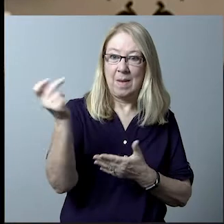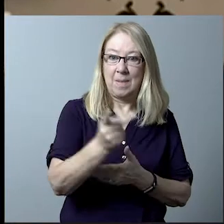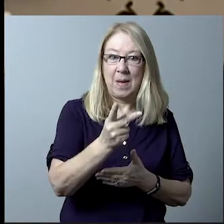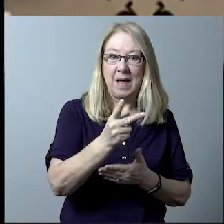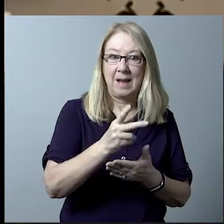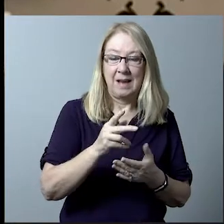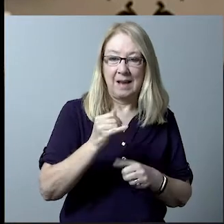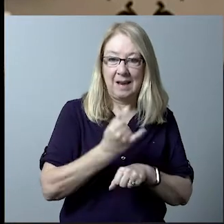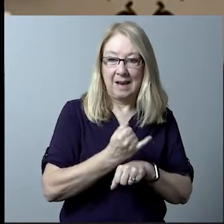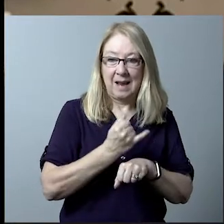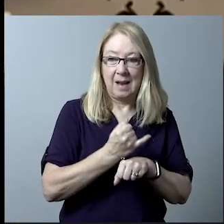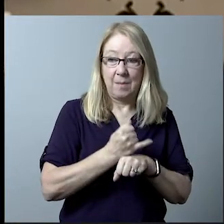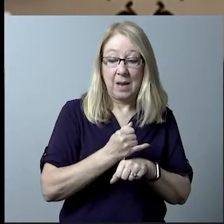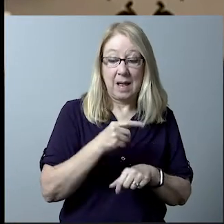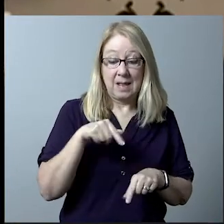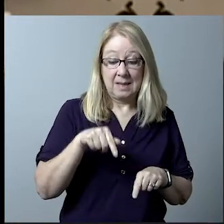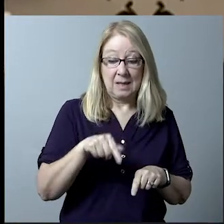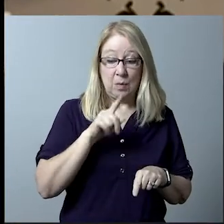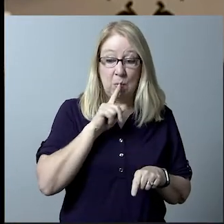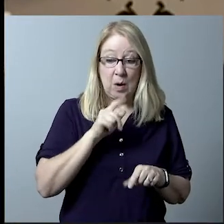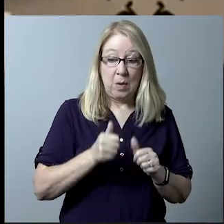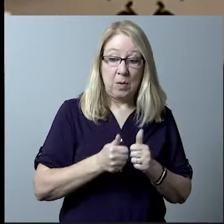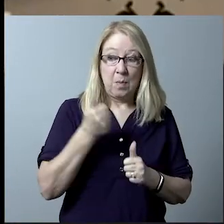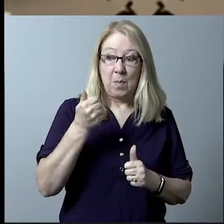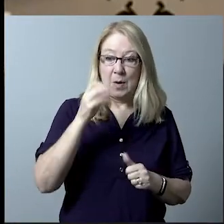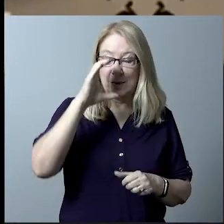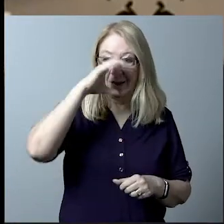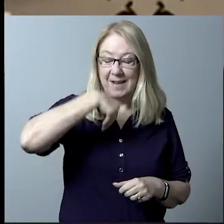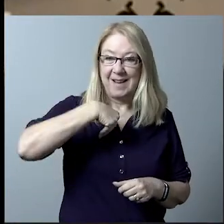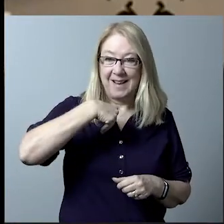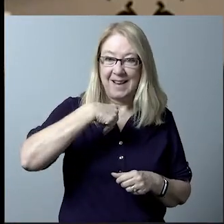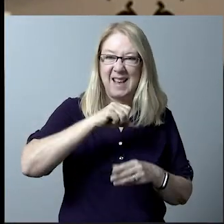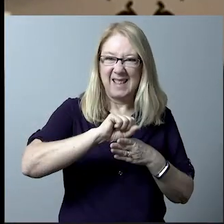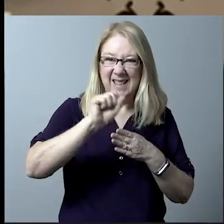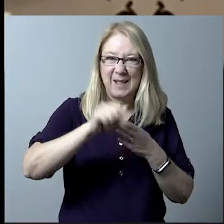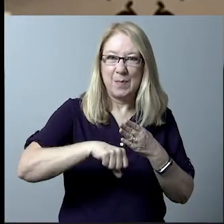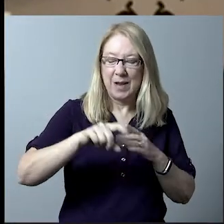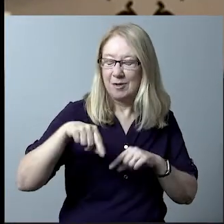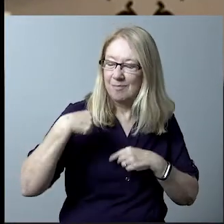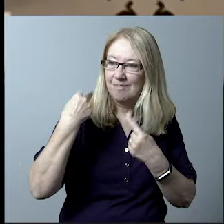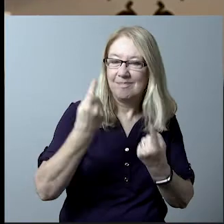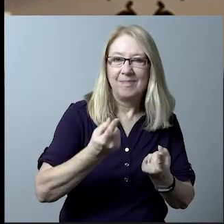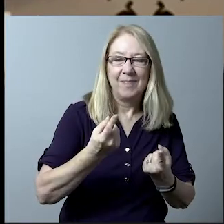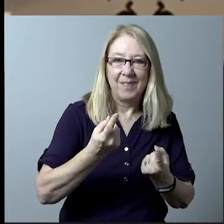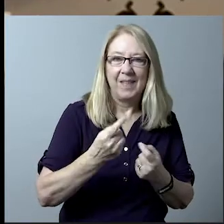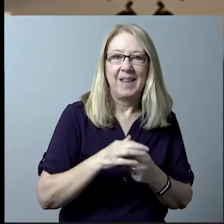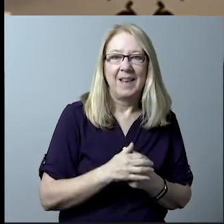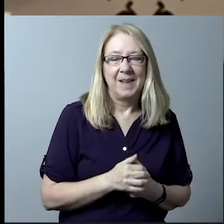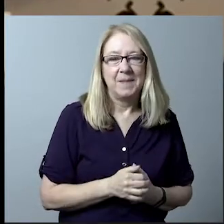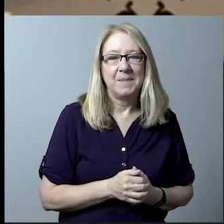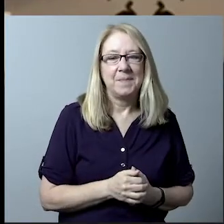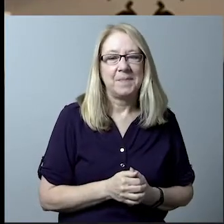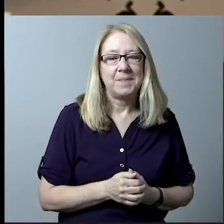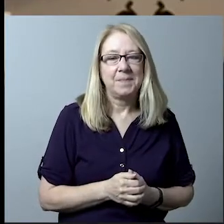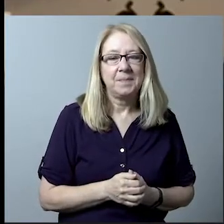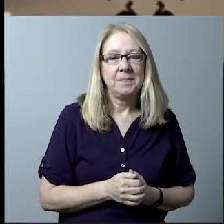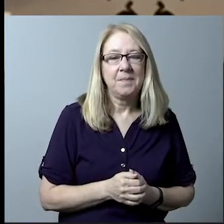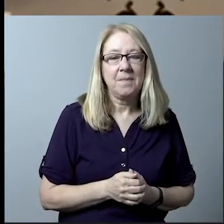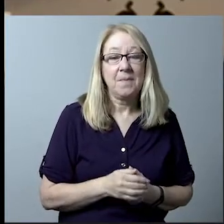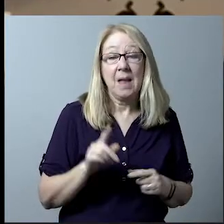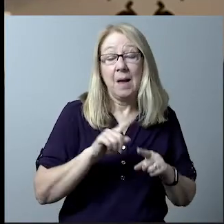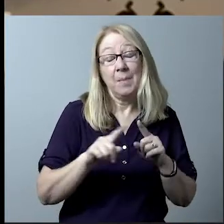to campus. And this may be one of the most unusual semesters we have ever experienced in the university